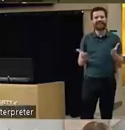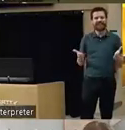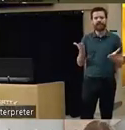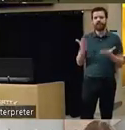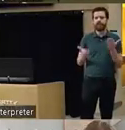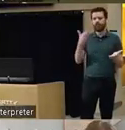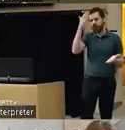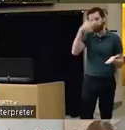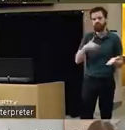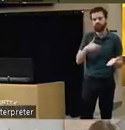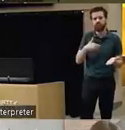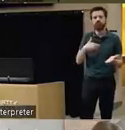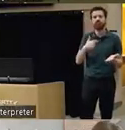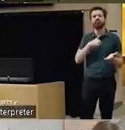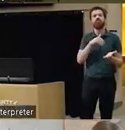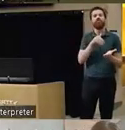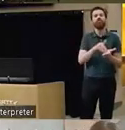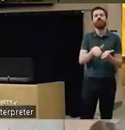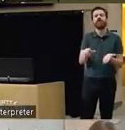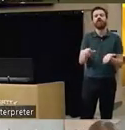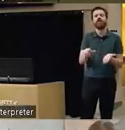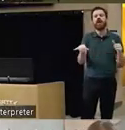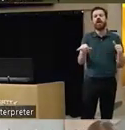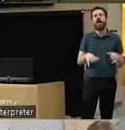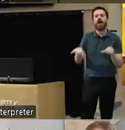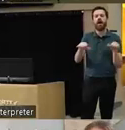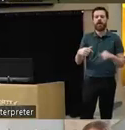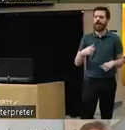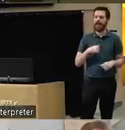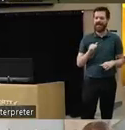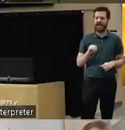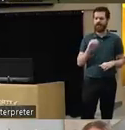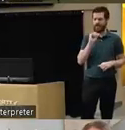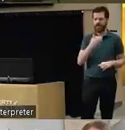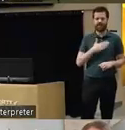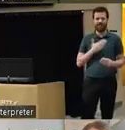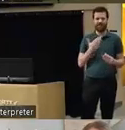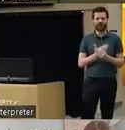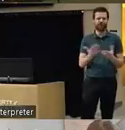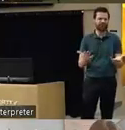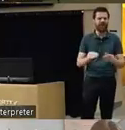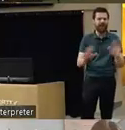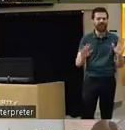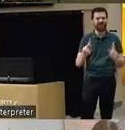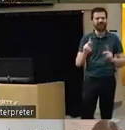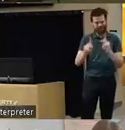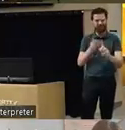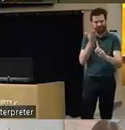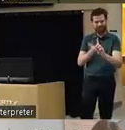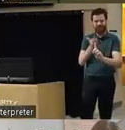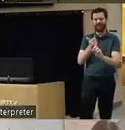chart. You often hear the comment, you know, I'm not my chart, you know, like obviously like people are